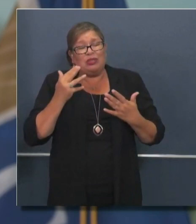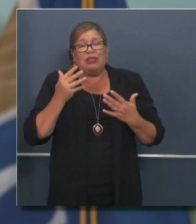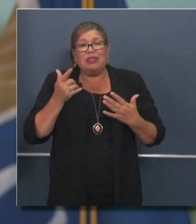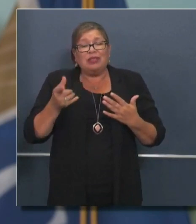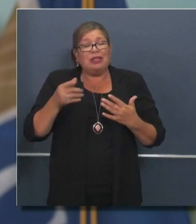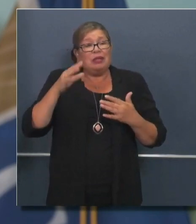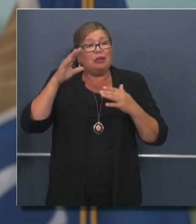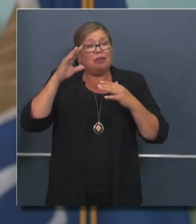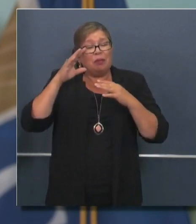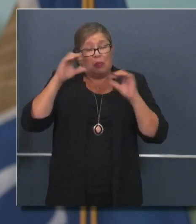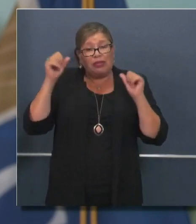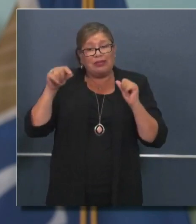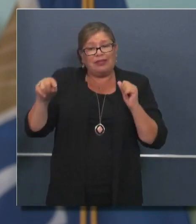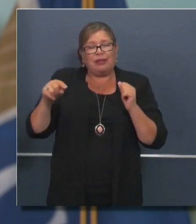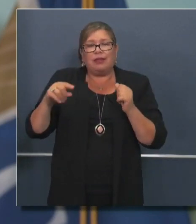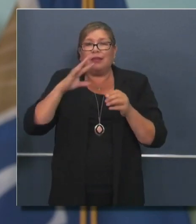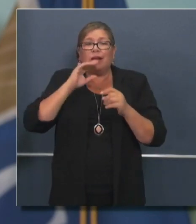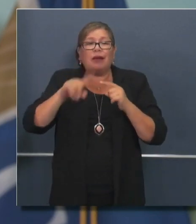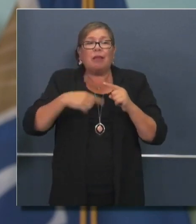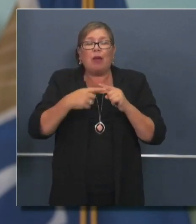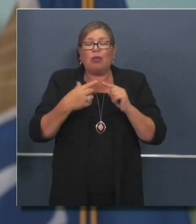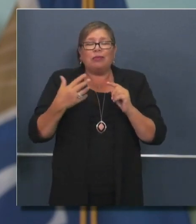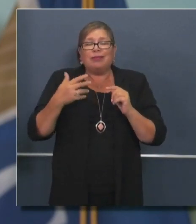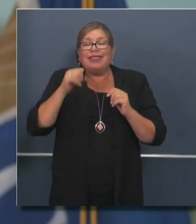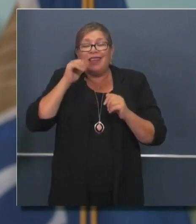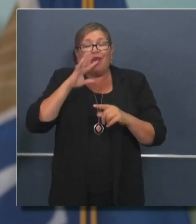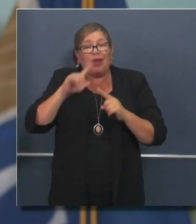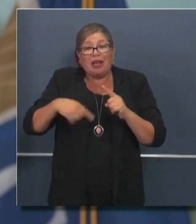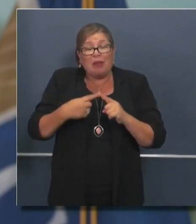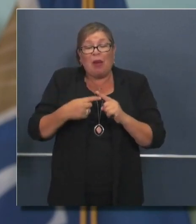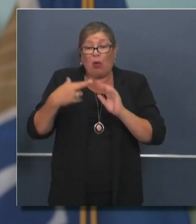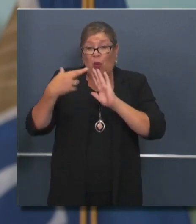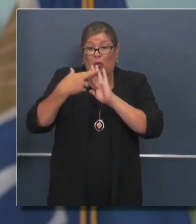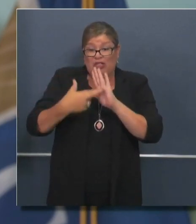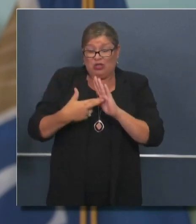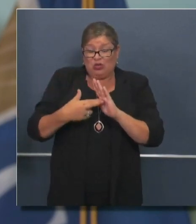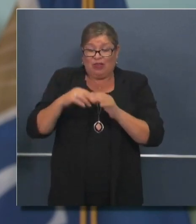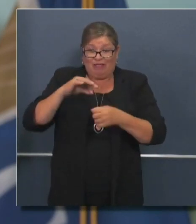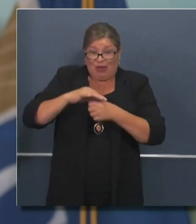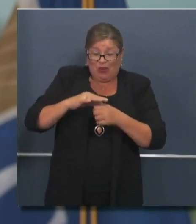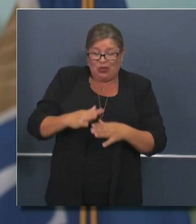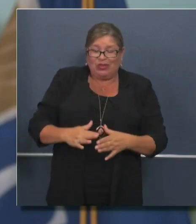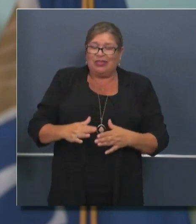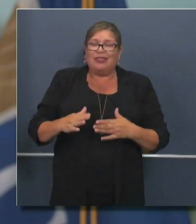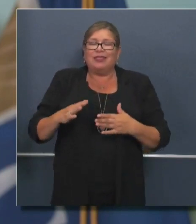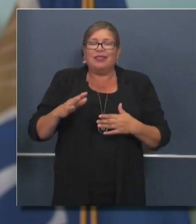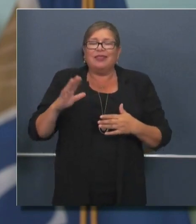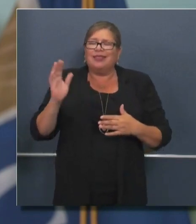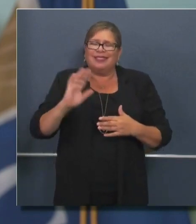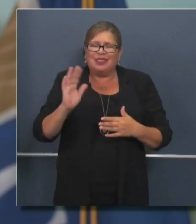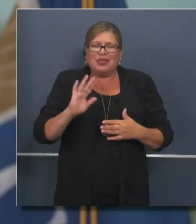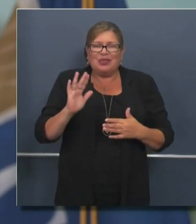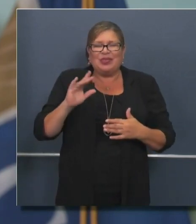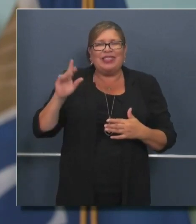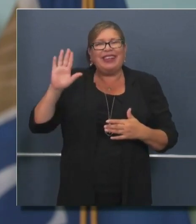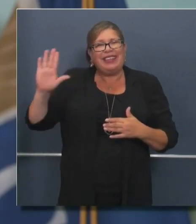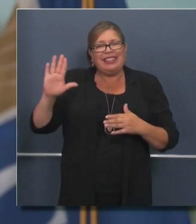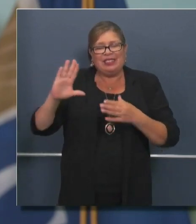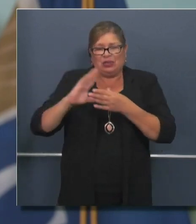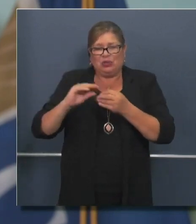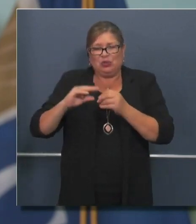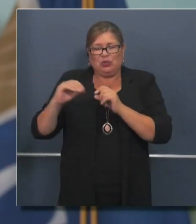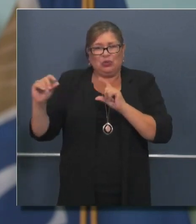about registered voters versus all living people, regardless of how they arrived in the state of California, which was the tweet that